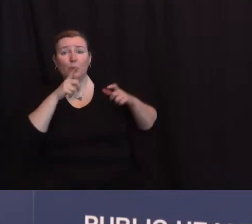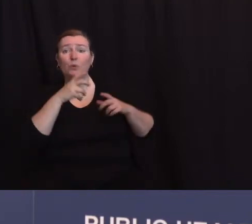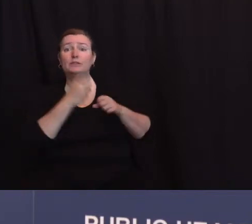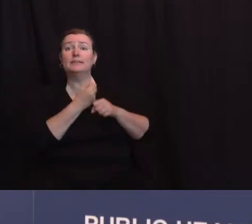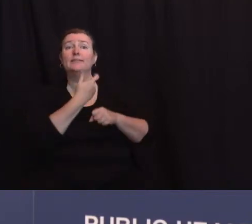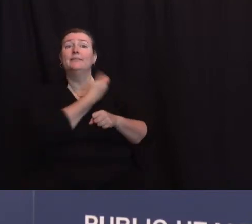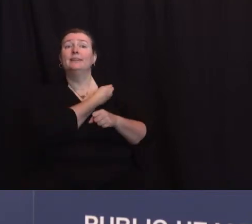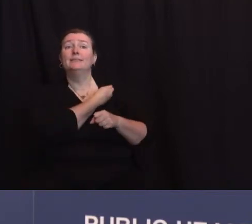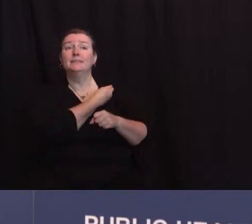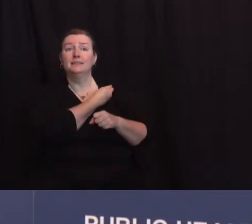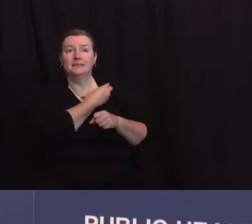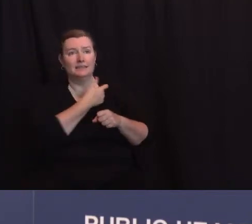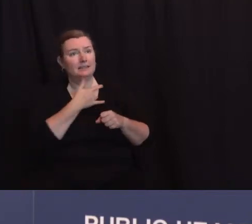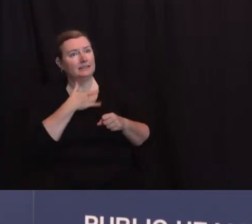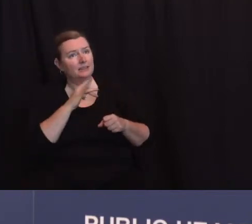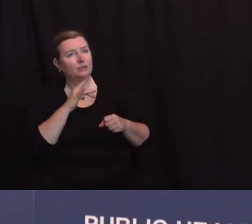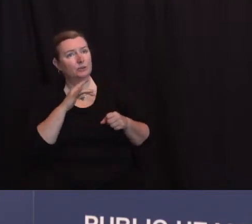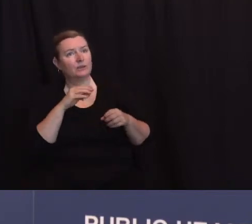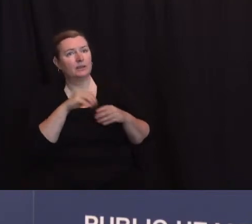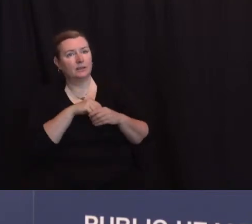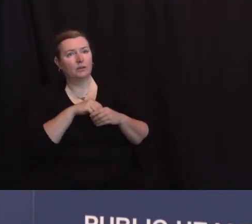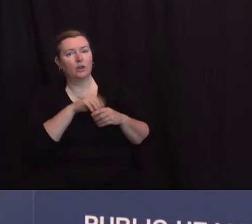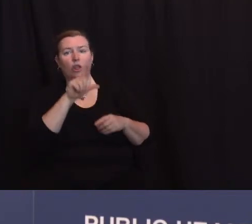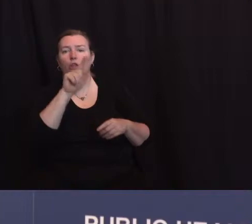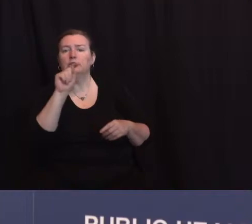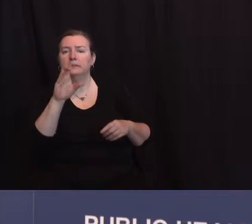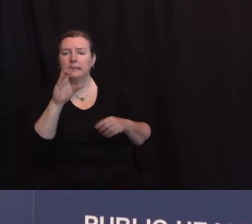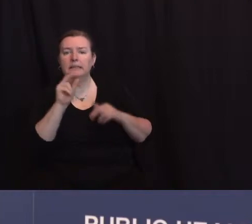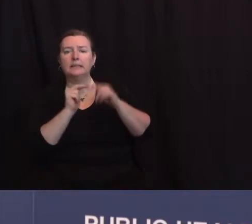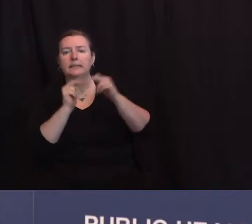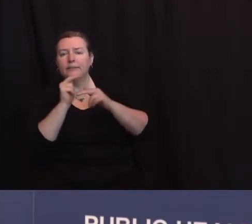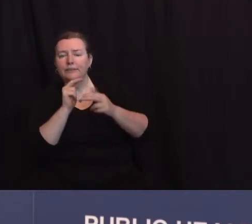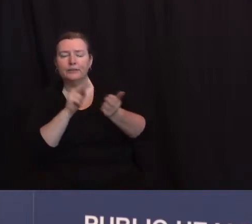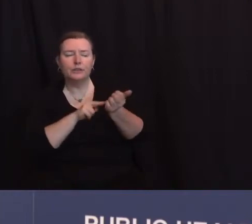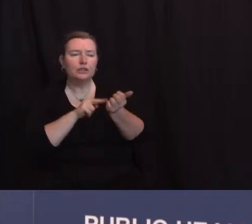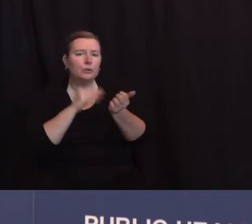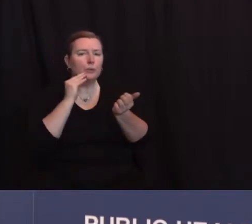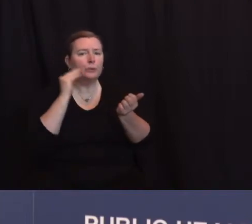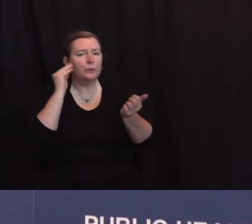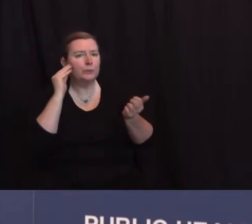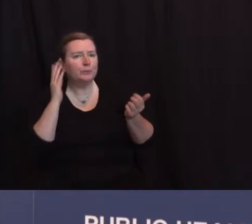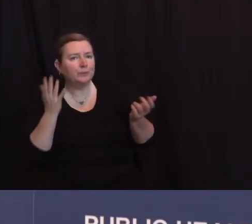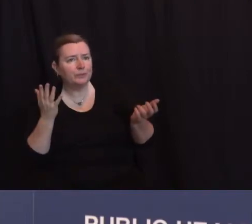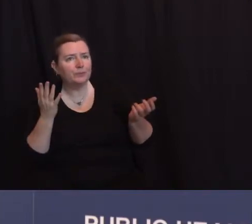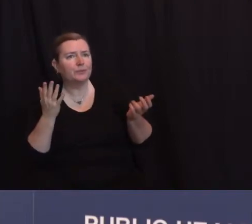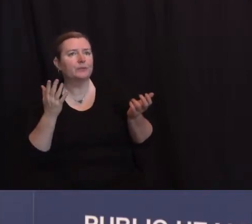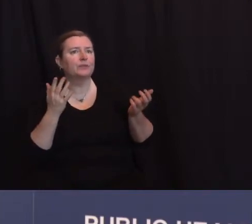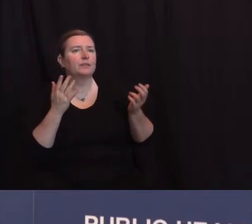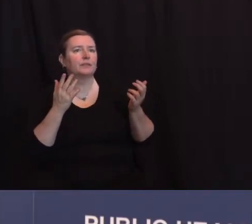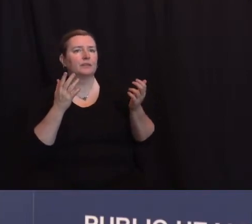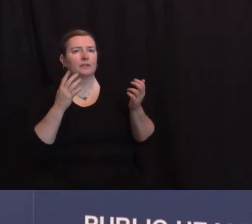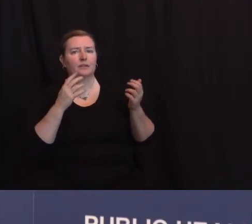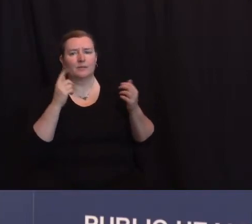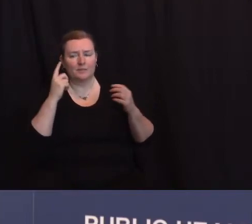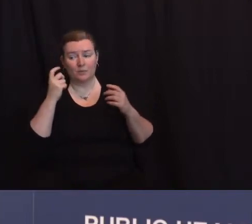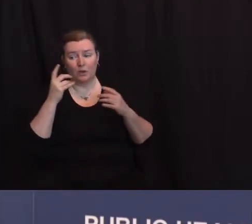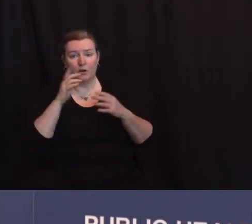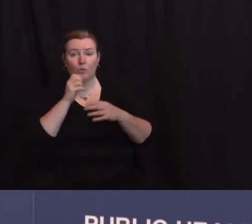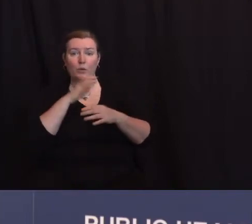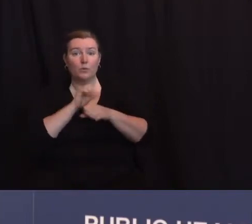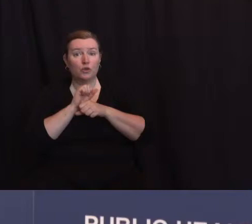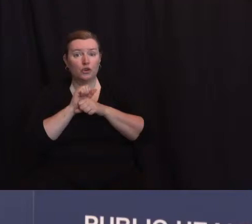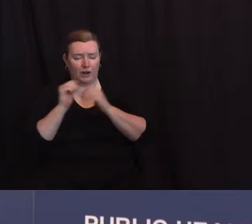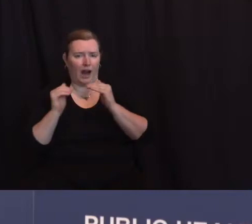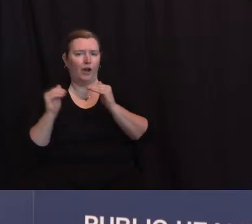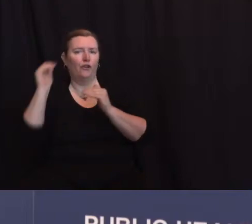care facilities and so forth. They tend to be very much overrepresented as far as women go. Healthcare providers also tend to be more women than men.